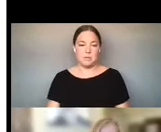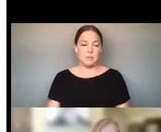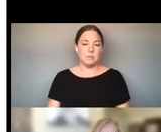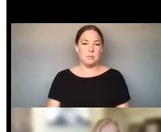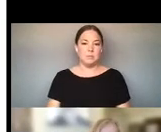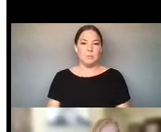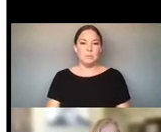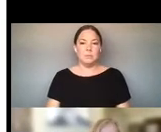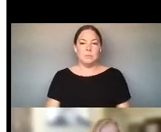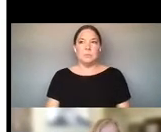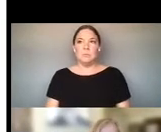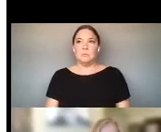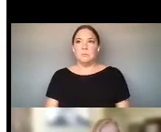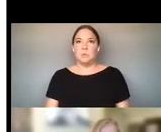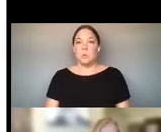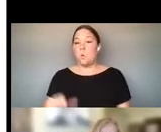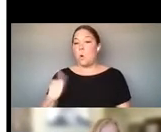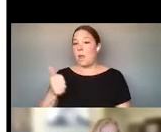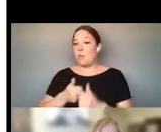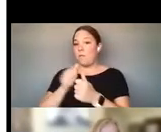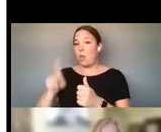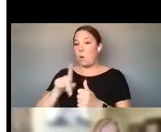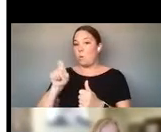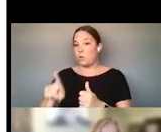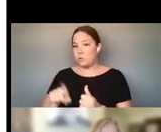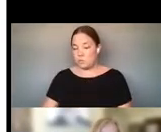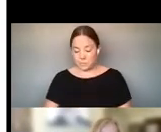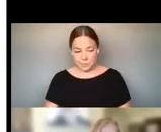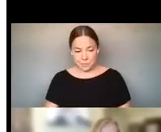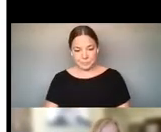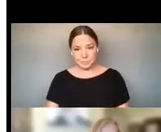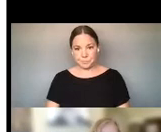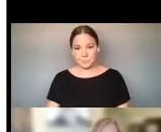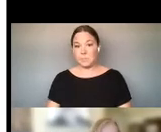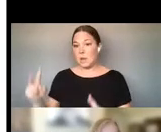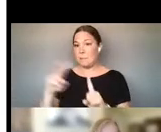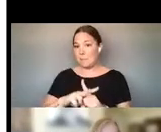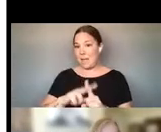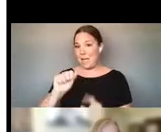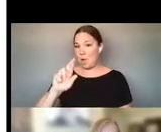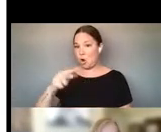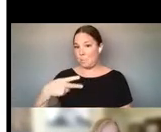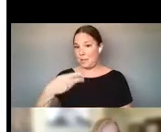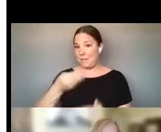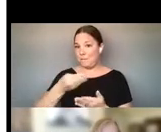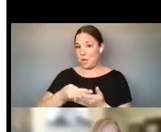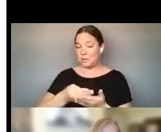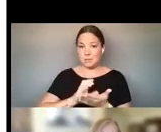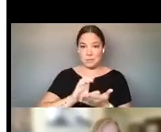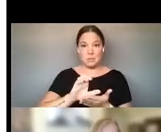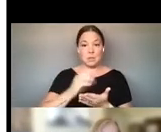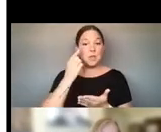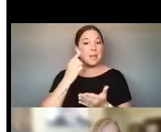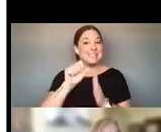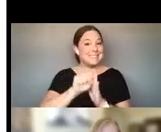So a follow up question then for you. If you apply for ARP funds at the state level, are you eligible to